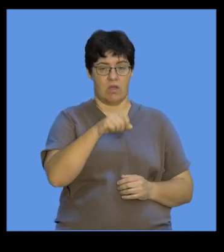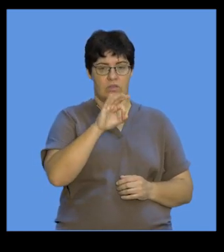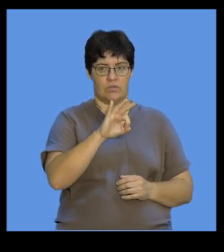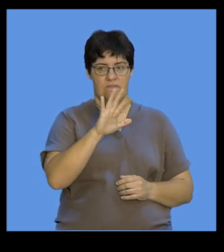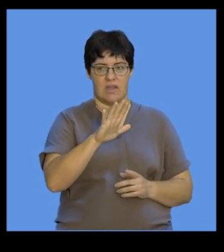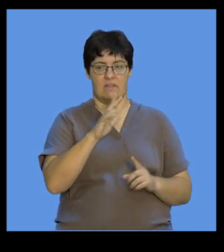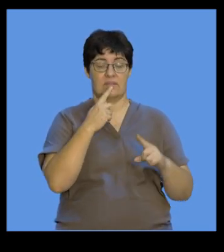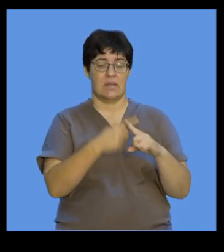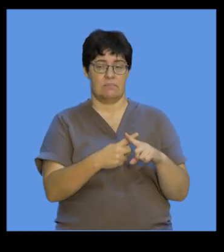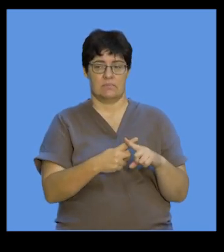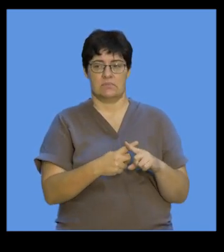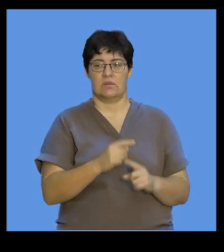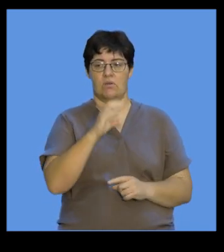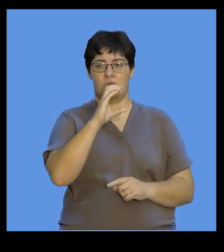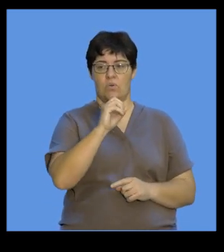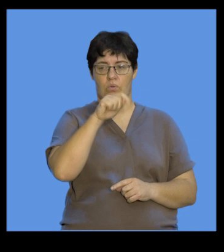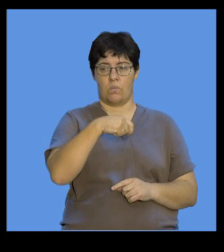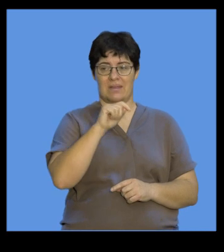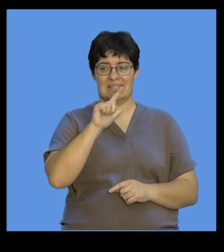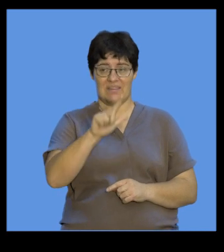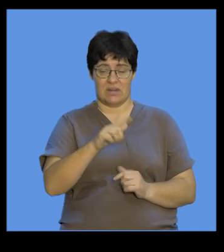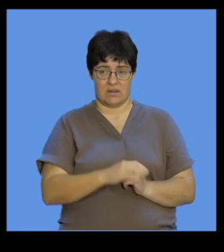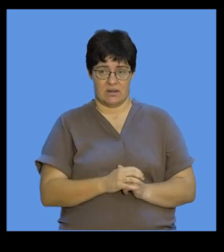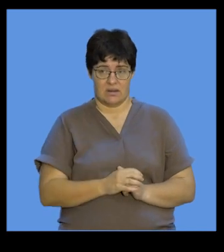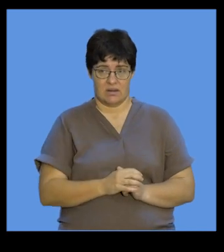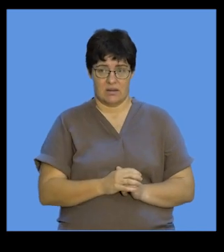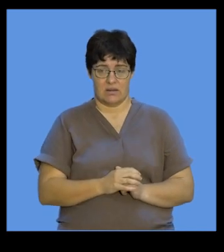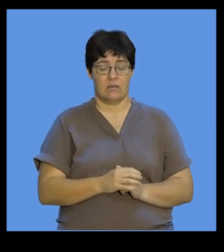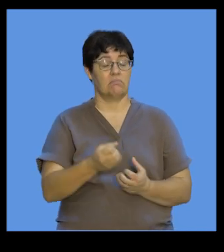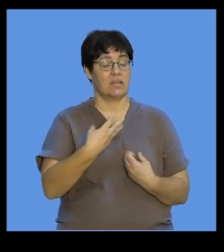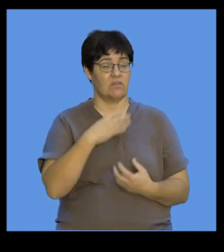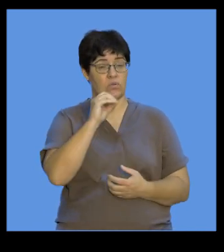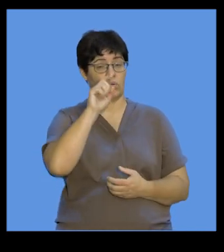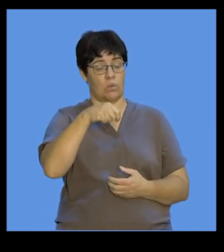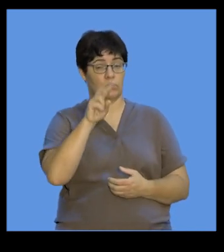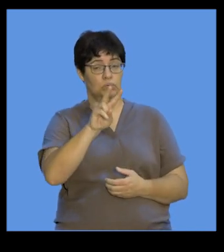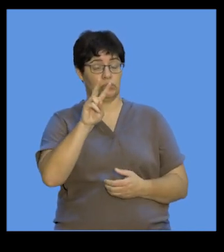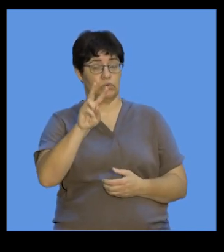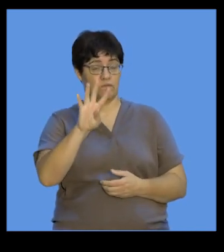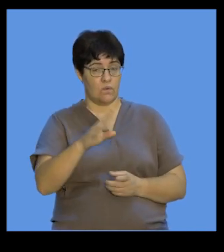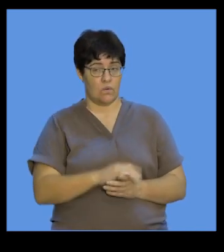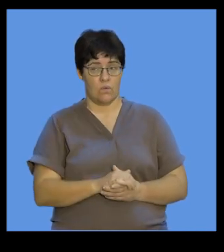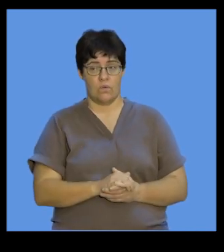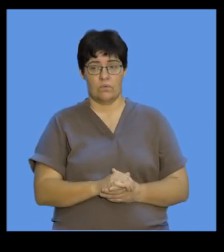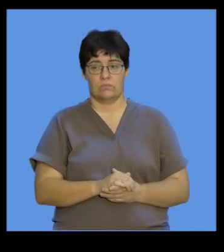times 0.7, and that gives us 0.224